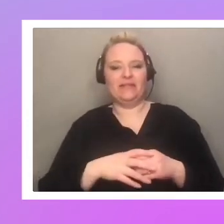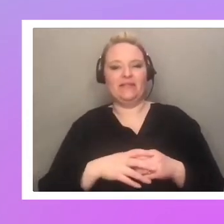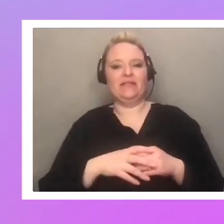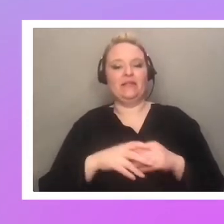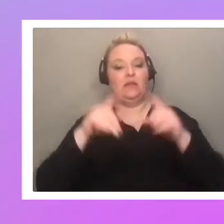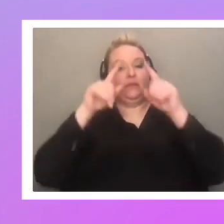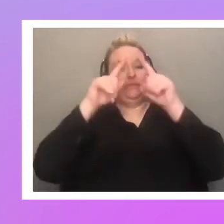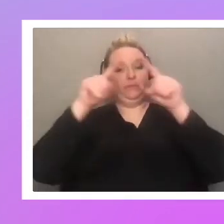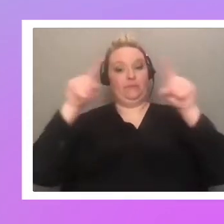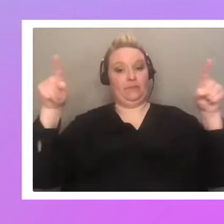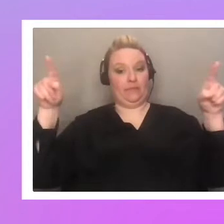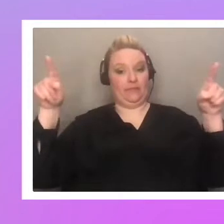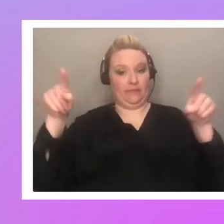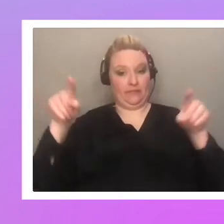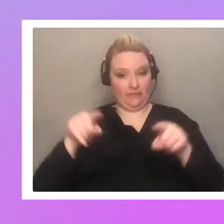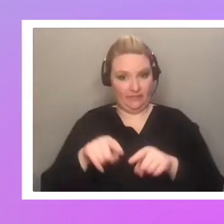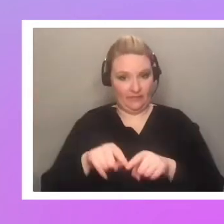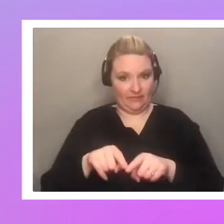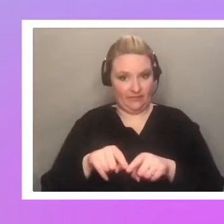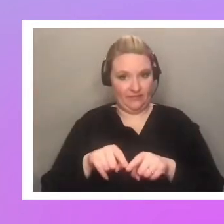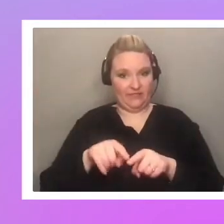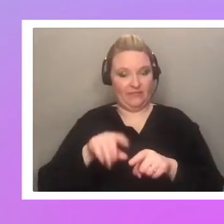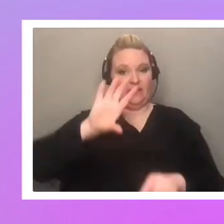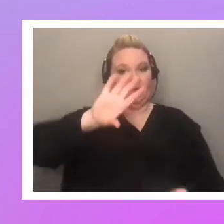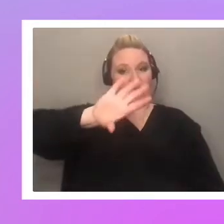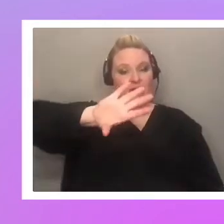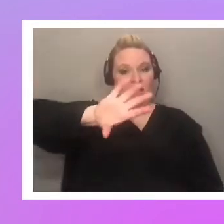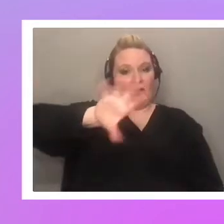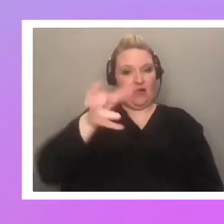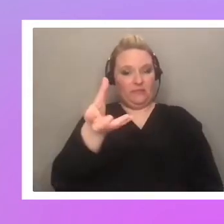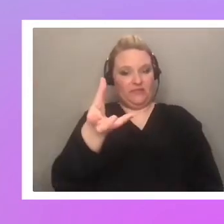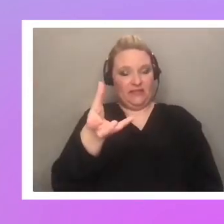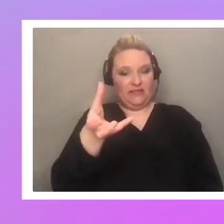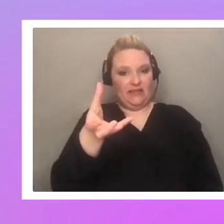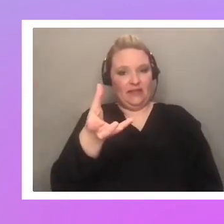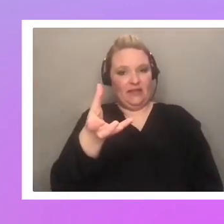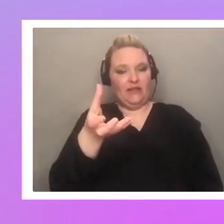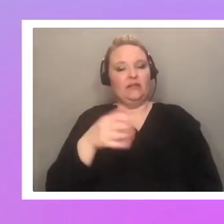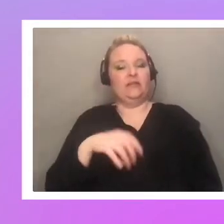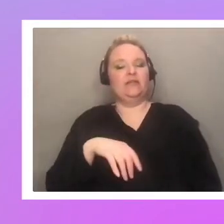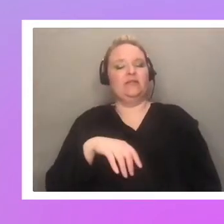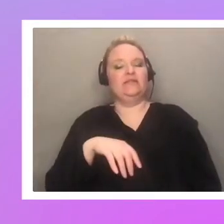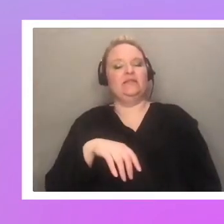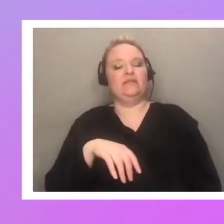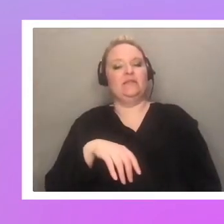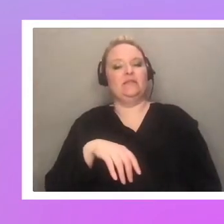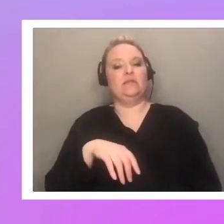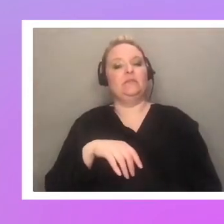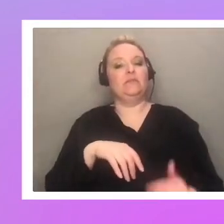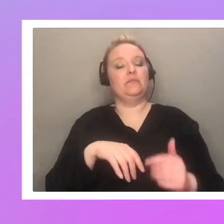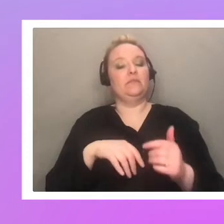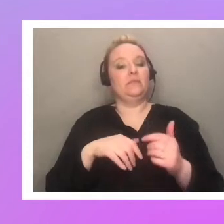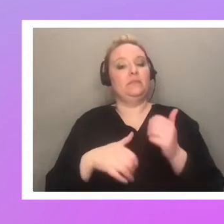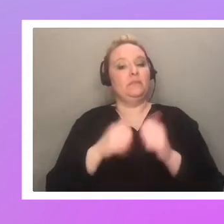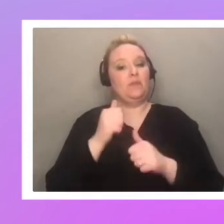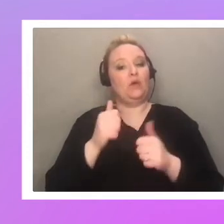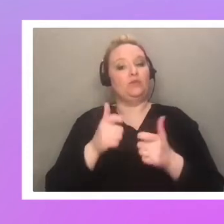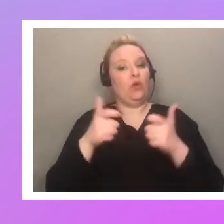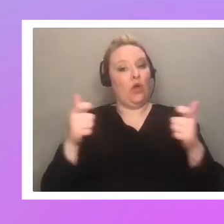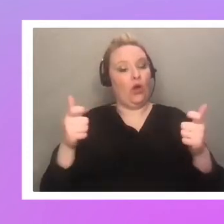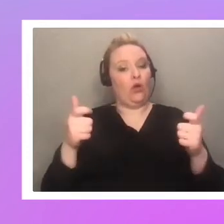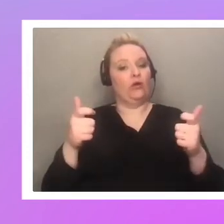the pyramid is upside down, and the biggest part of this pyramid is unit